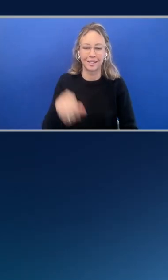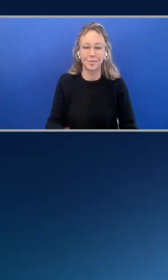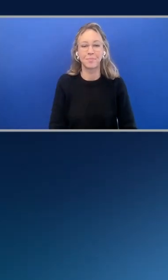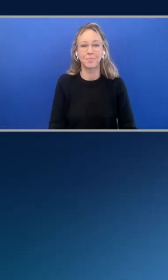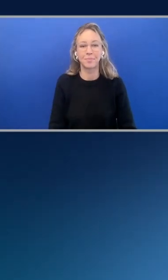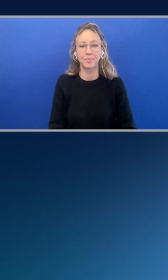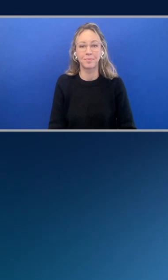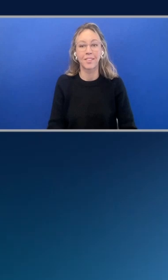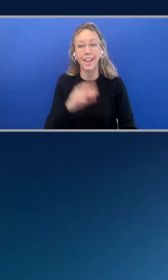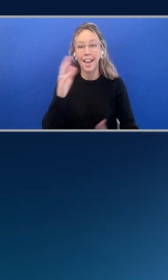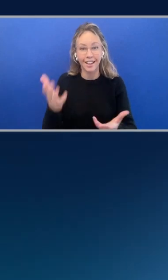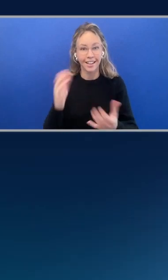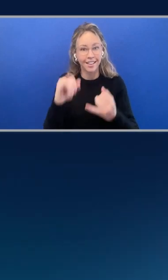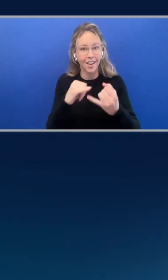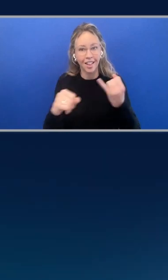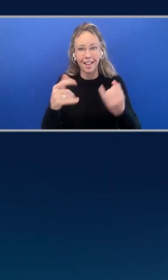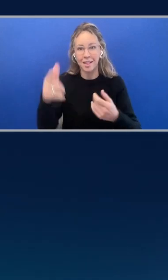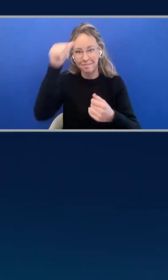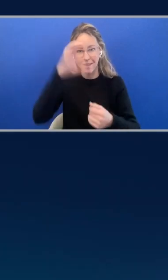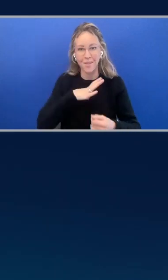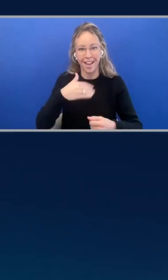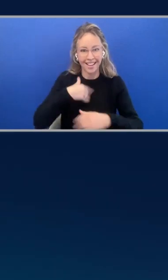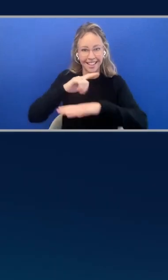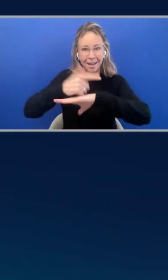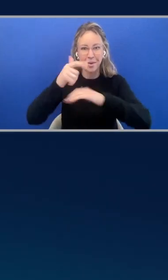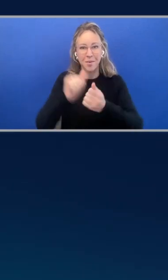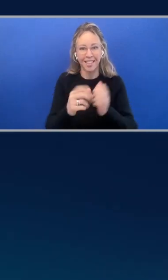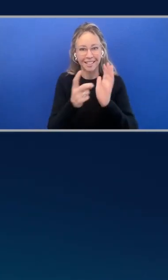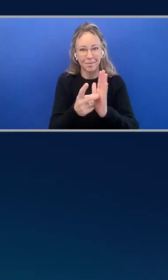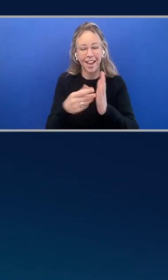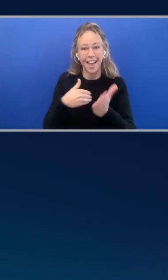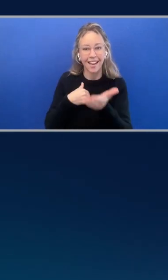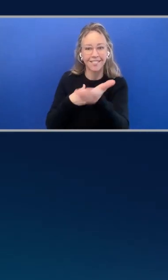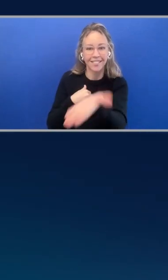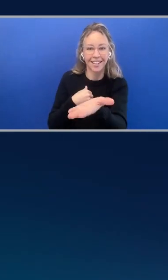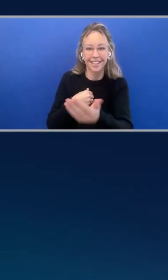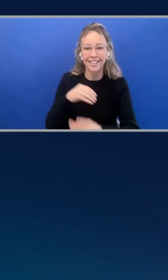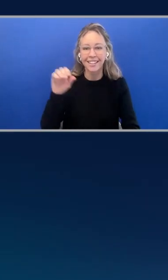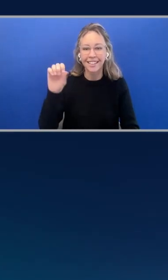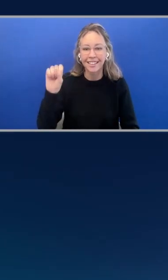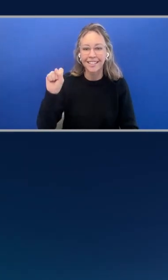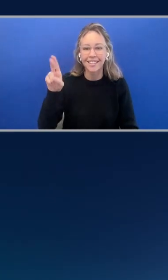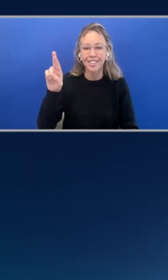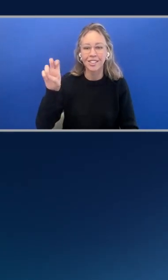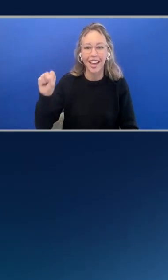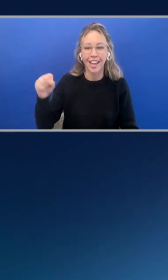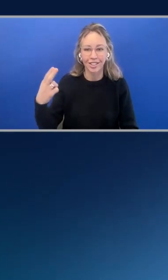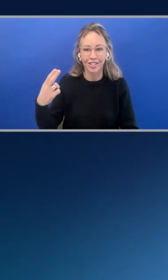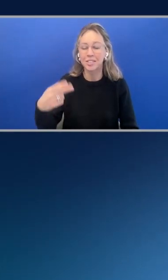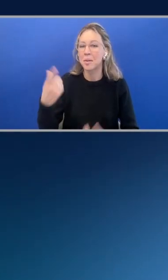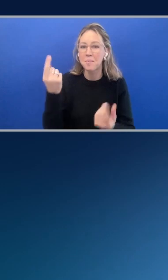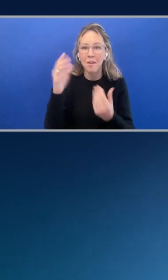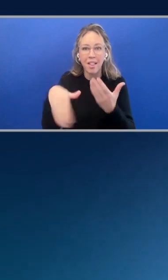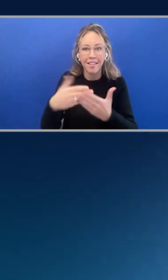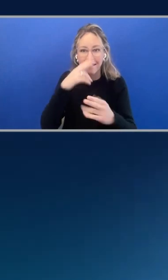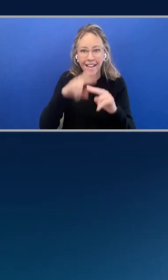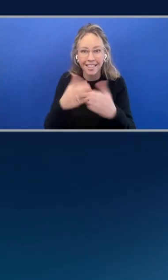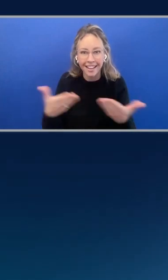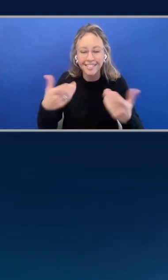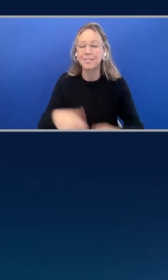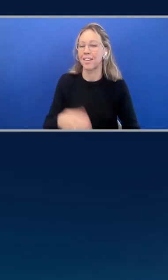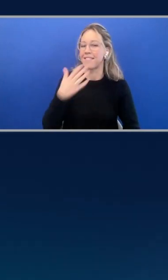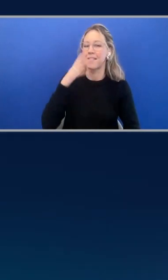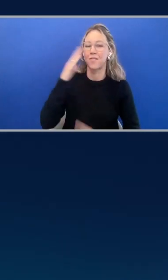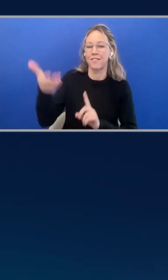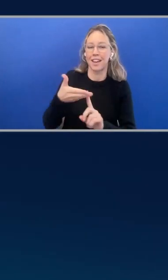the man who has the laptop with the demo. We have Suresh here. Suresh, who are you? What do you do? And all those fun things. Yeah, thanks for having us. My name is